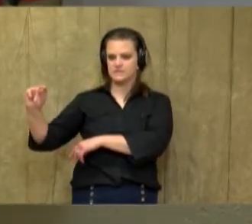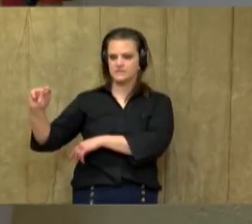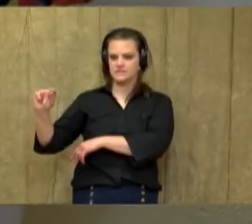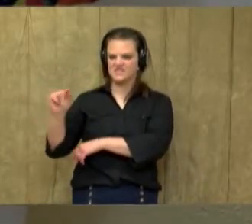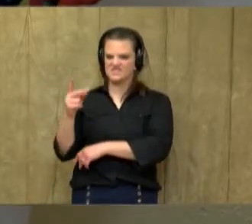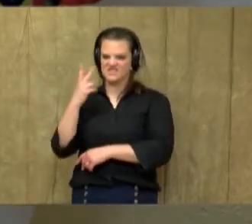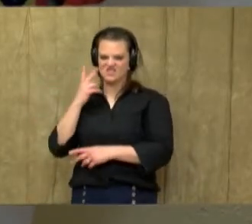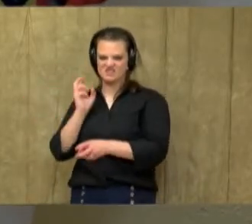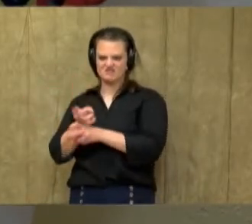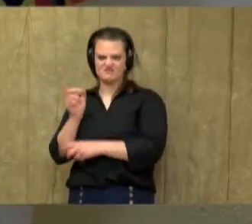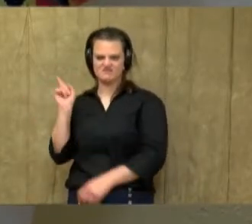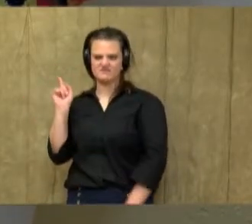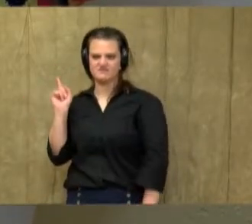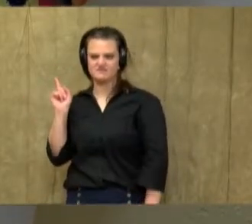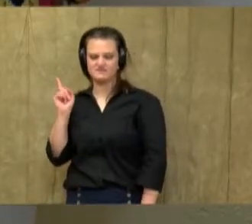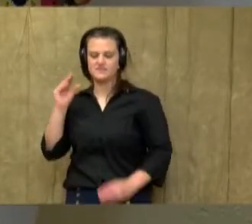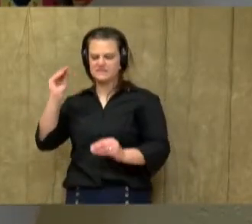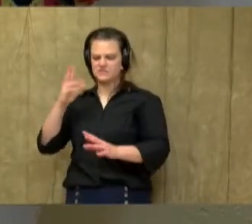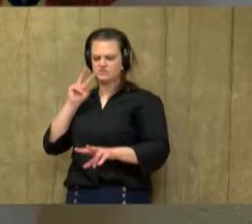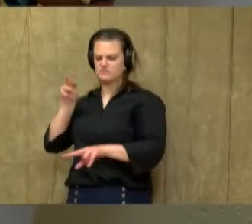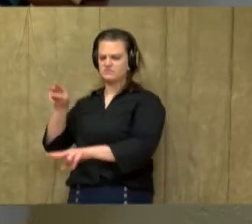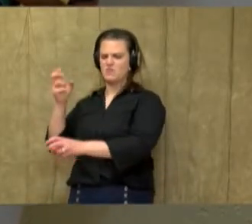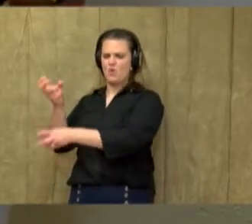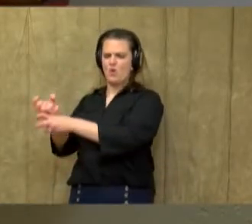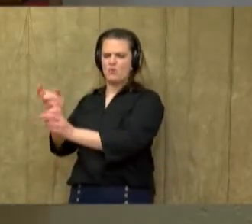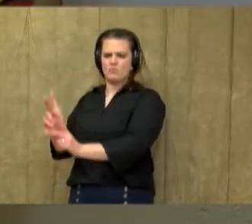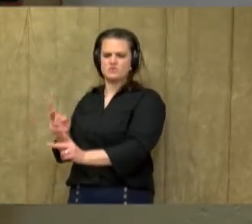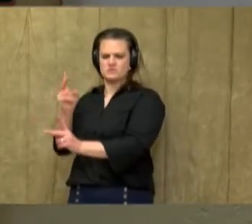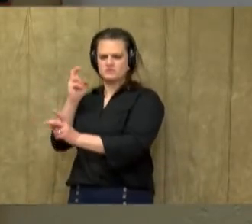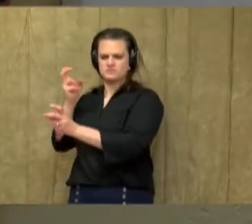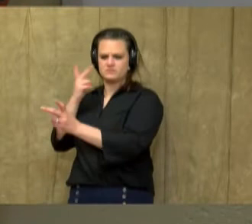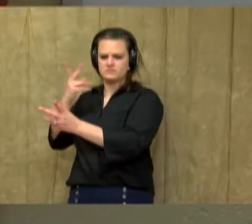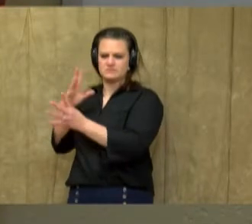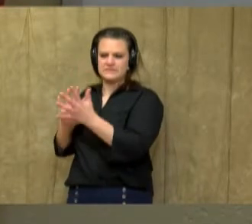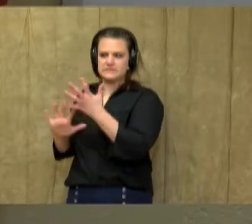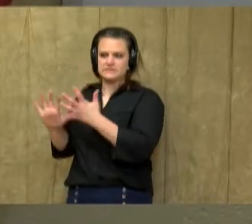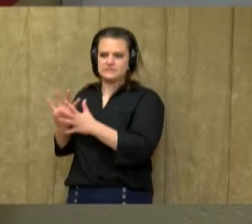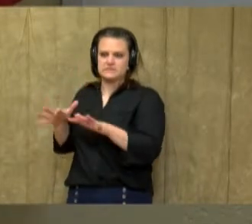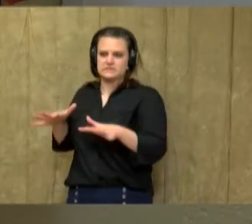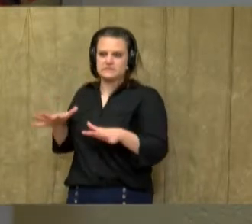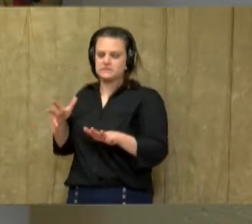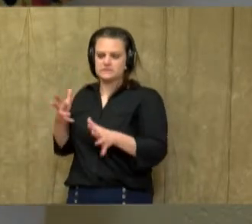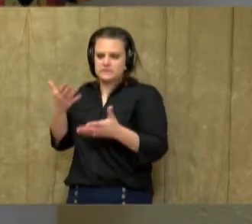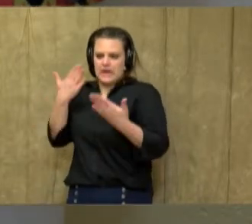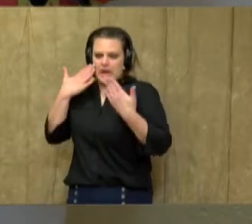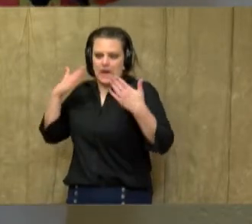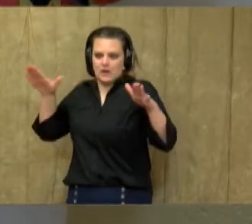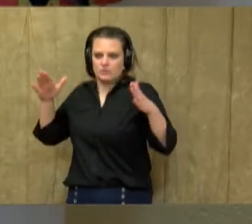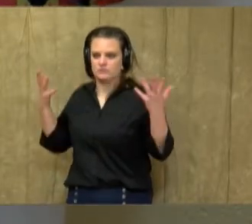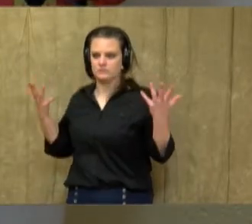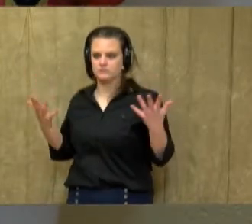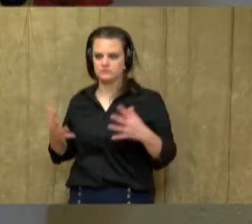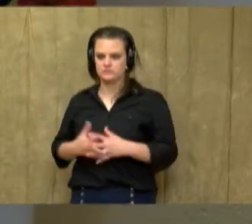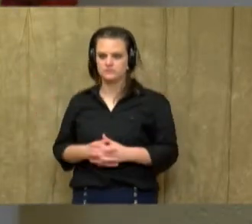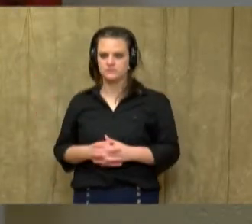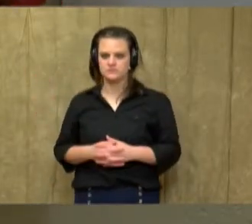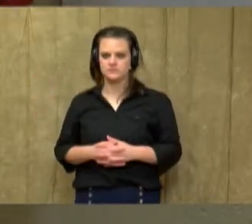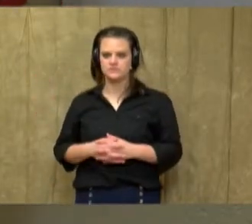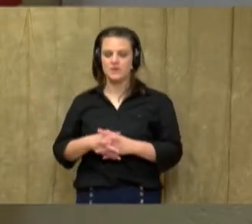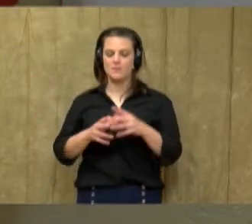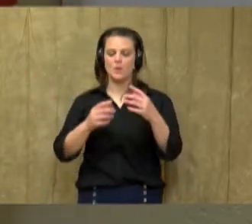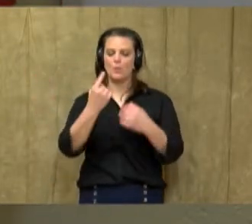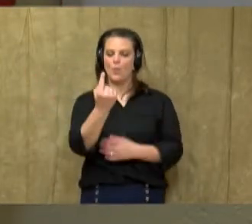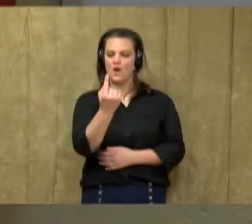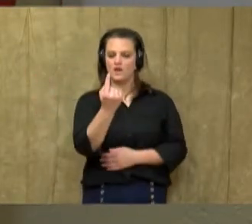And that looks harder to me as a teacher, as a person. That makes me kind of nervous, and I look at that and think, I don't know how to do that. But if you